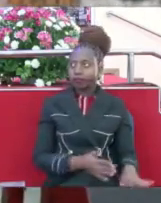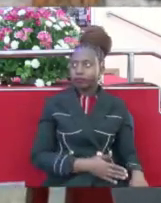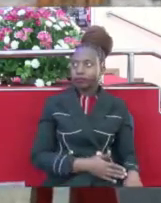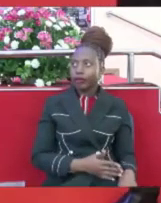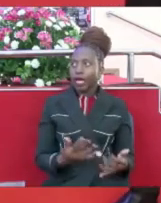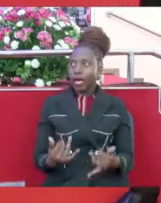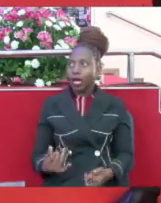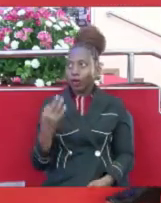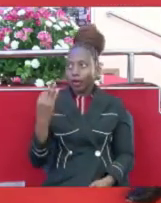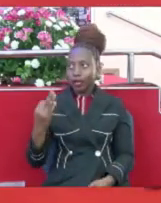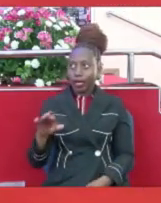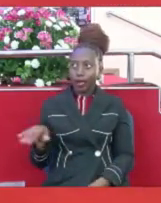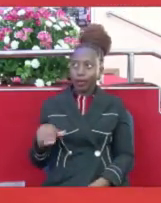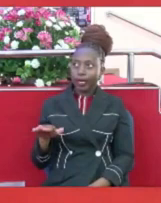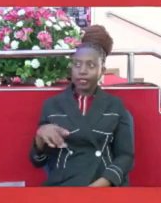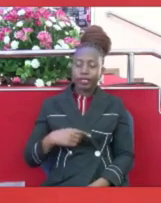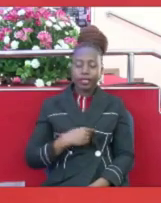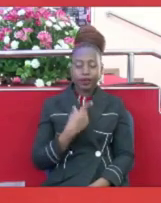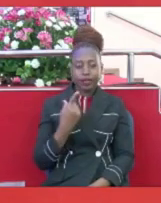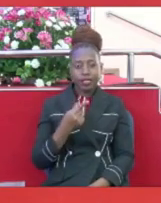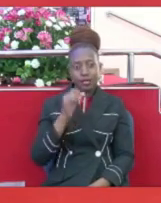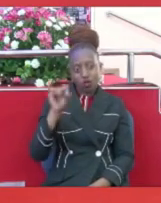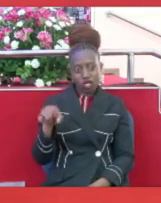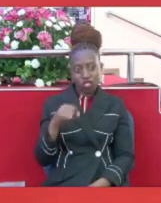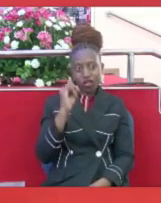into was Jericho.